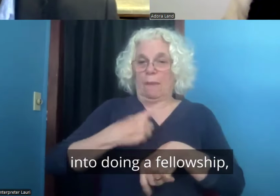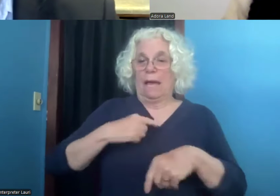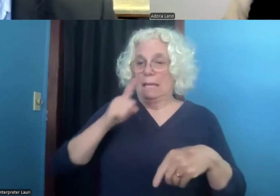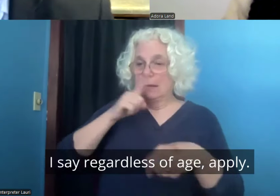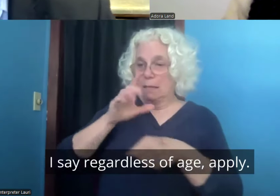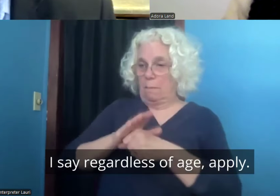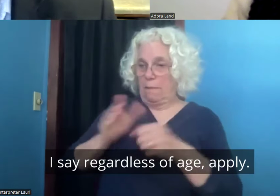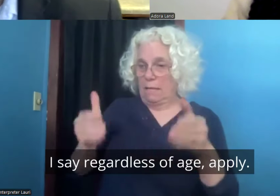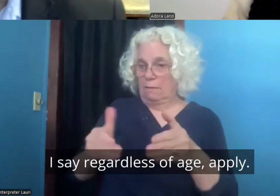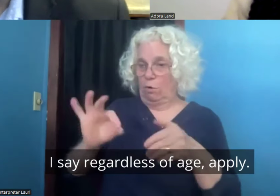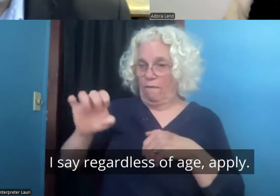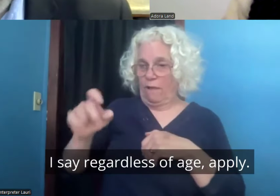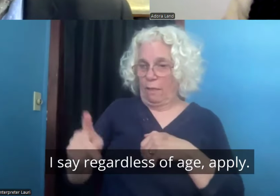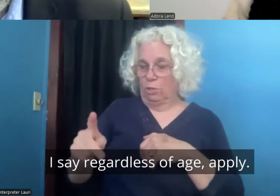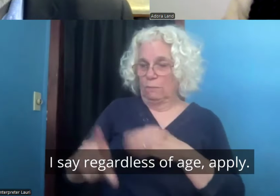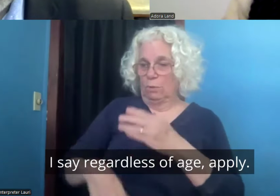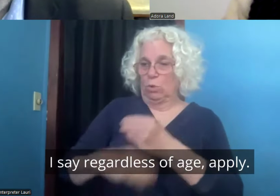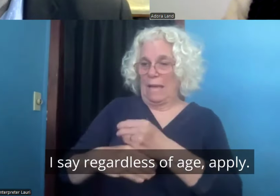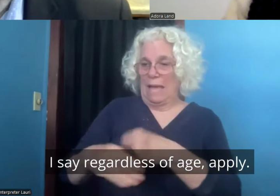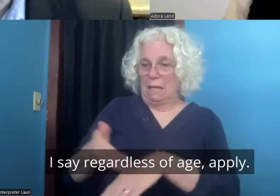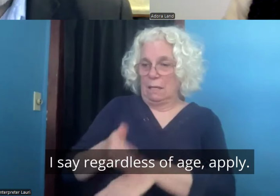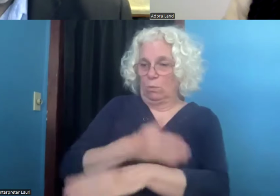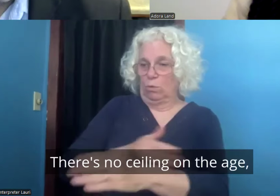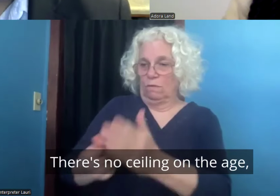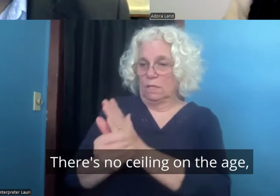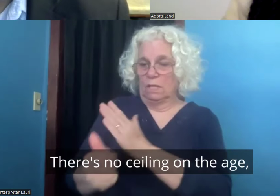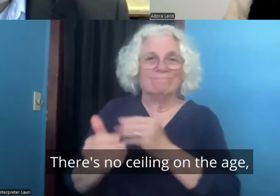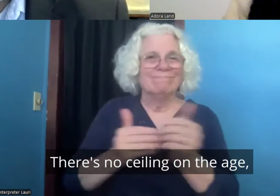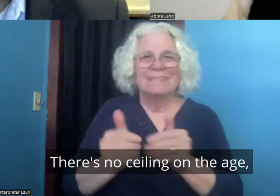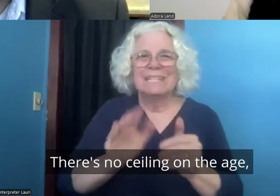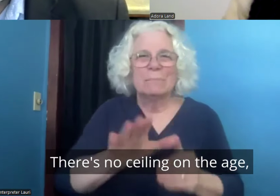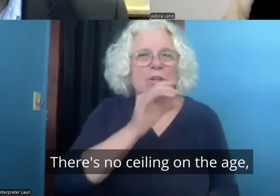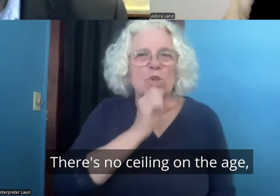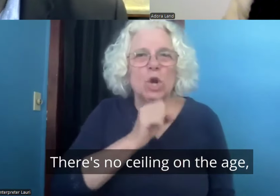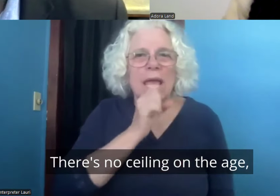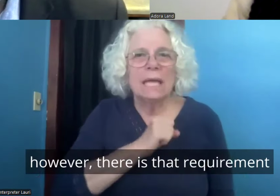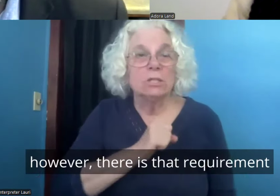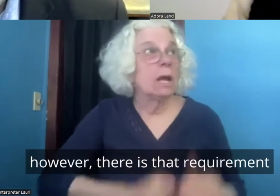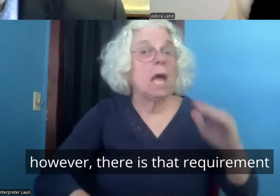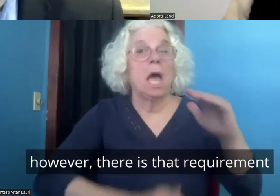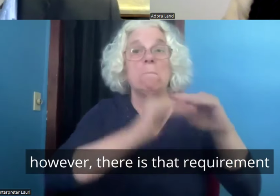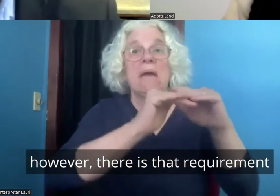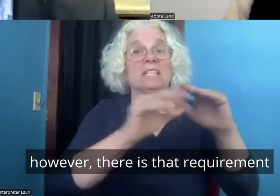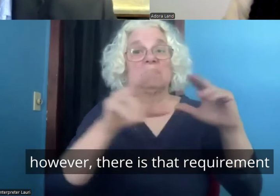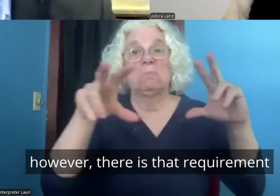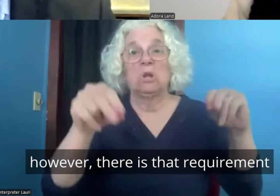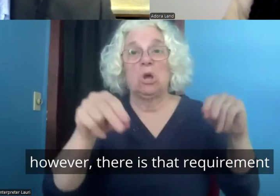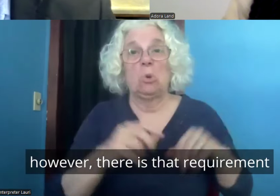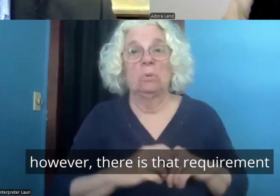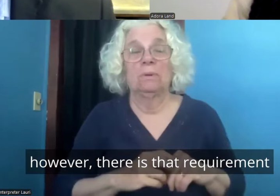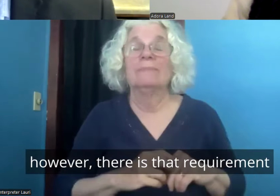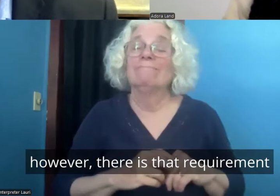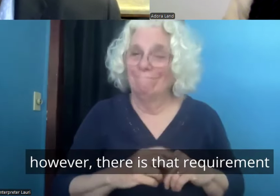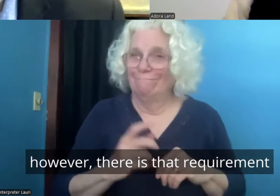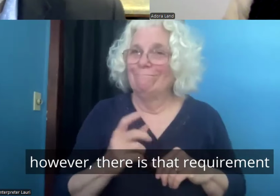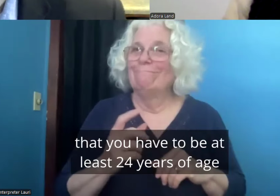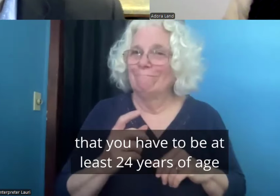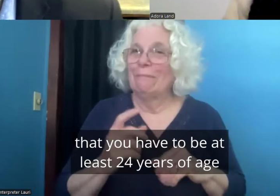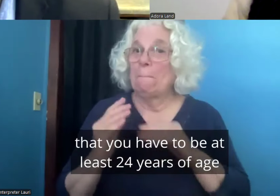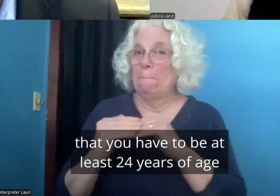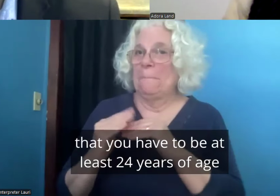fellowship, I say, regardless of age, apply. There's no ceiling on the age. However, there is that